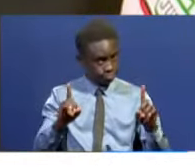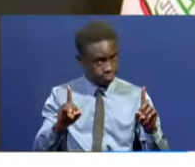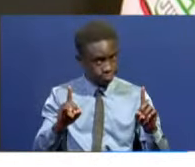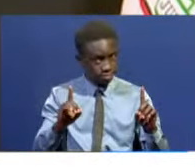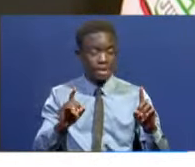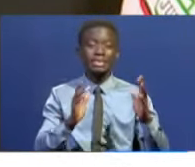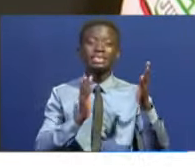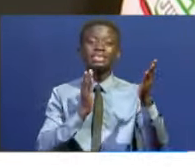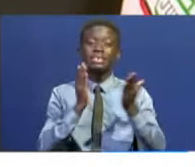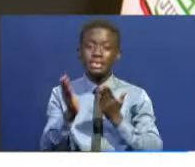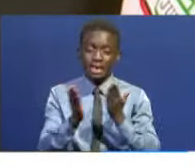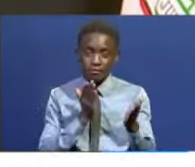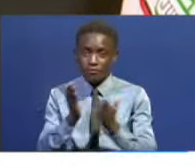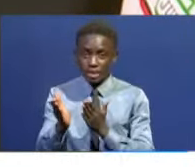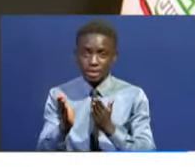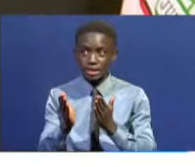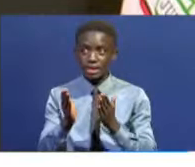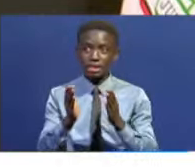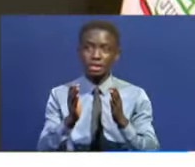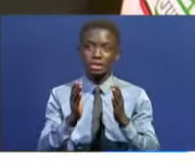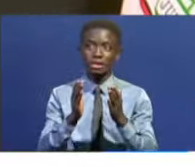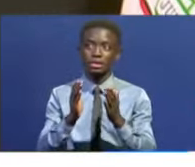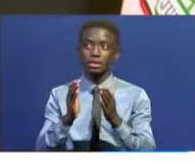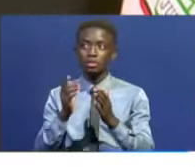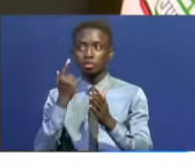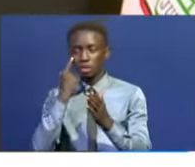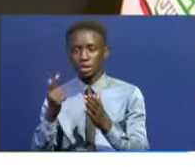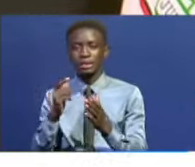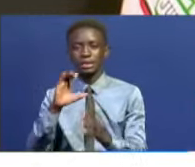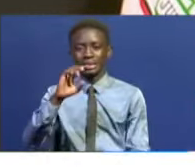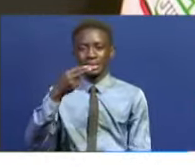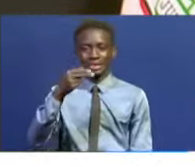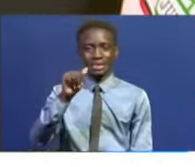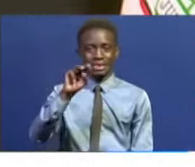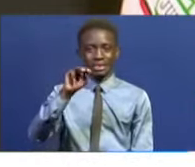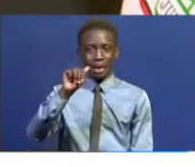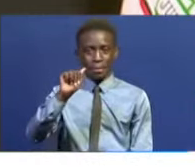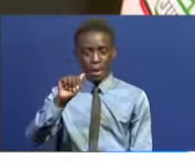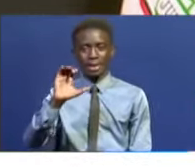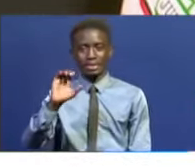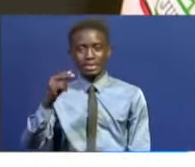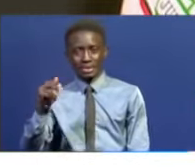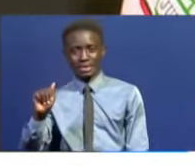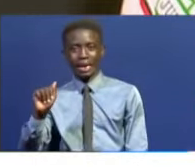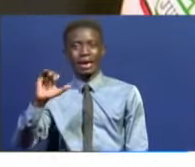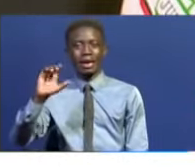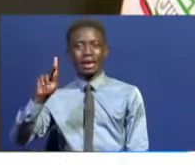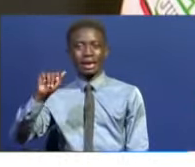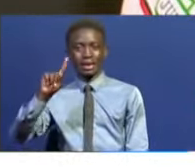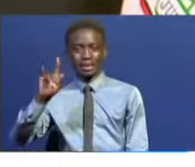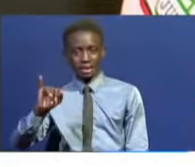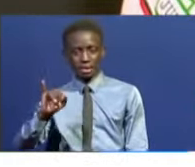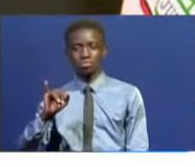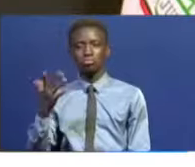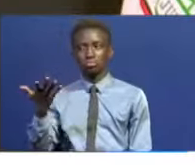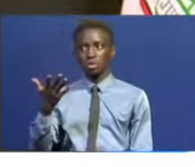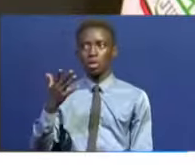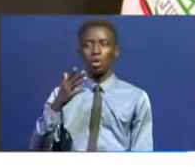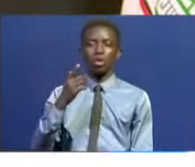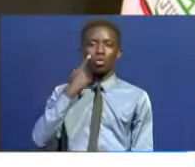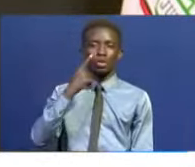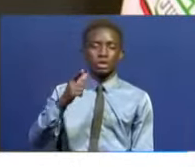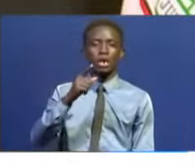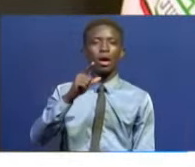Service Party, at least I saw Chama Chakazi. They say the party leader should get something. Moses Kulia was given something.